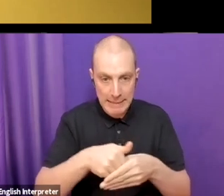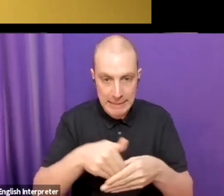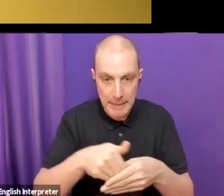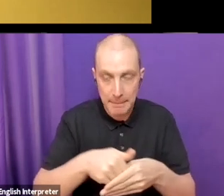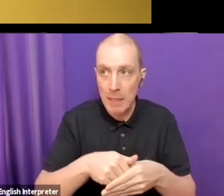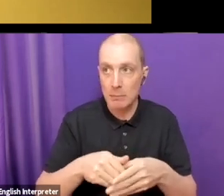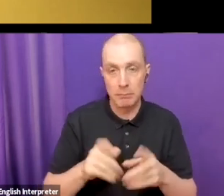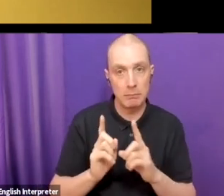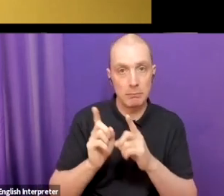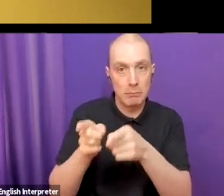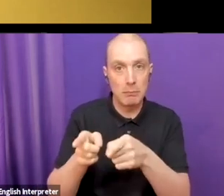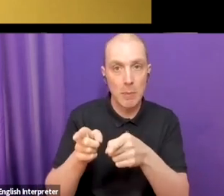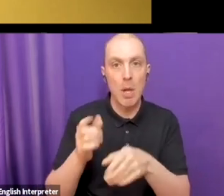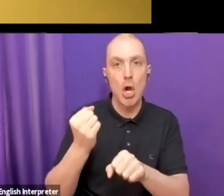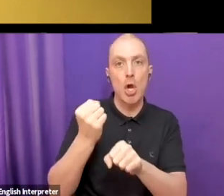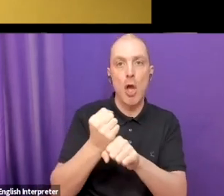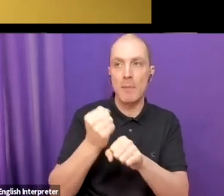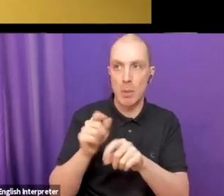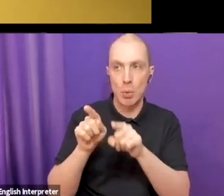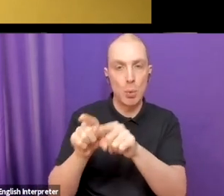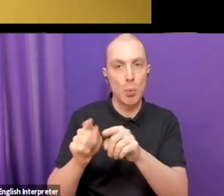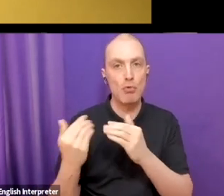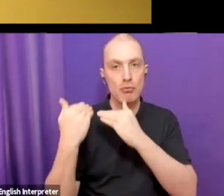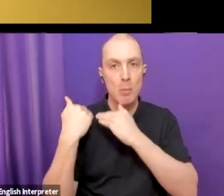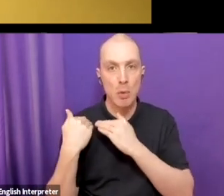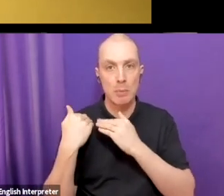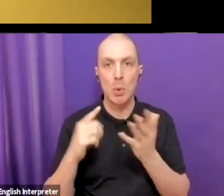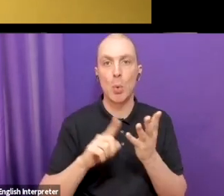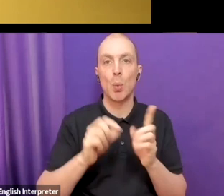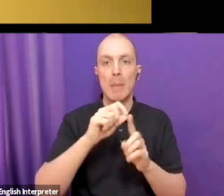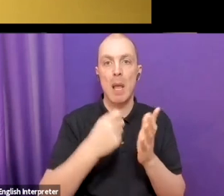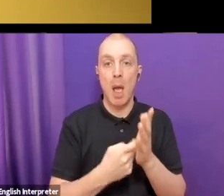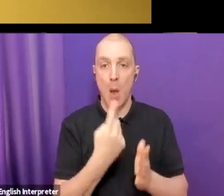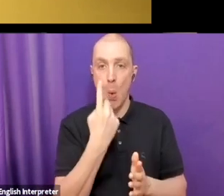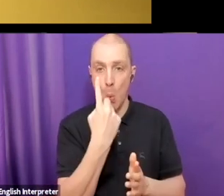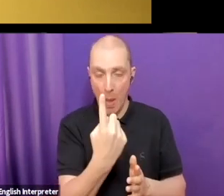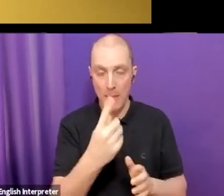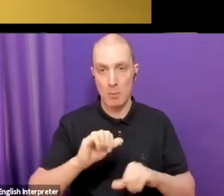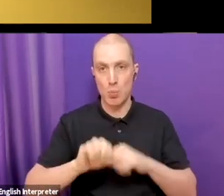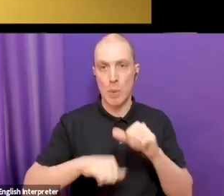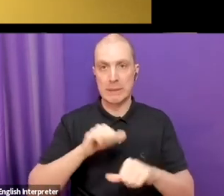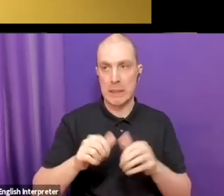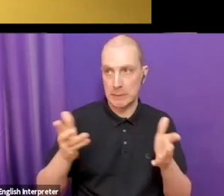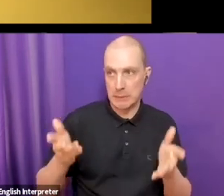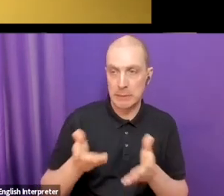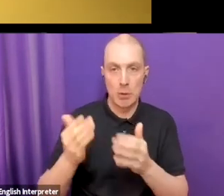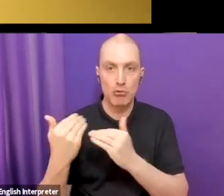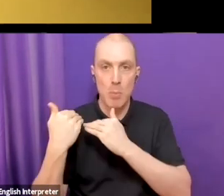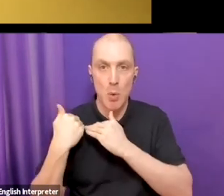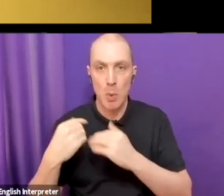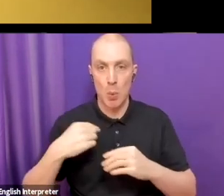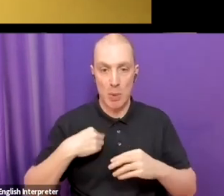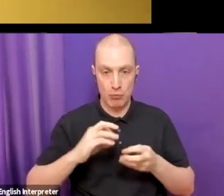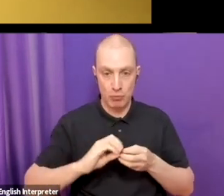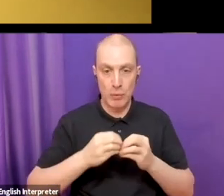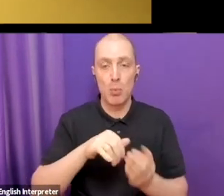held accountable for their human rights obligations, and the UPR is one of those processes. As the NHRI for Scotland, we produce a report, as mentioned